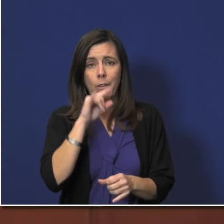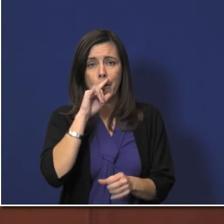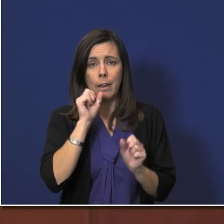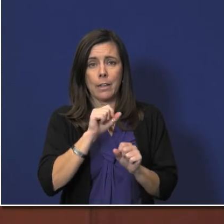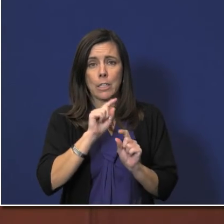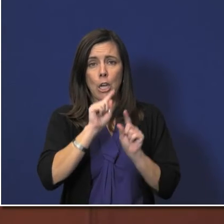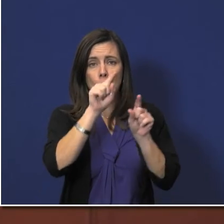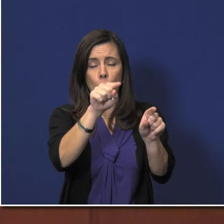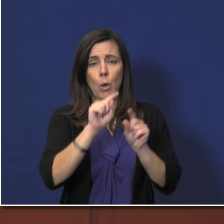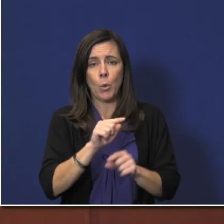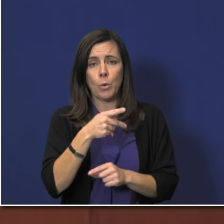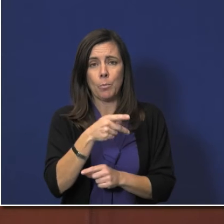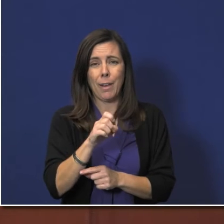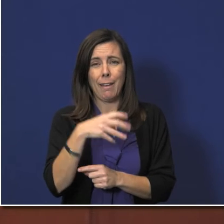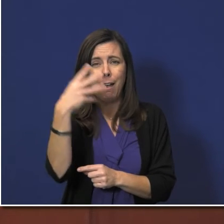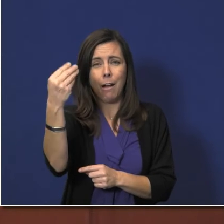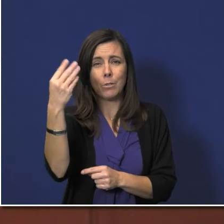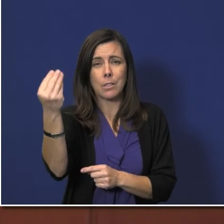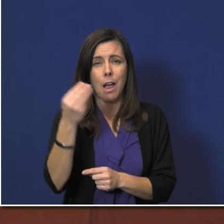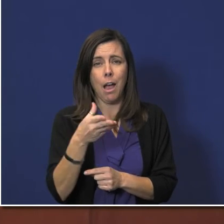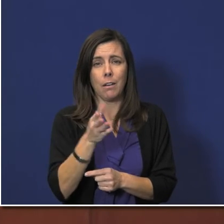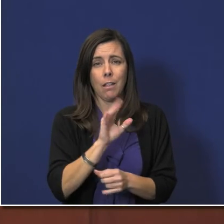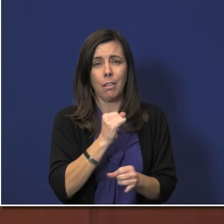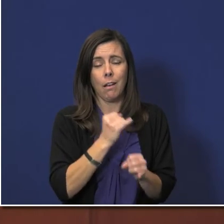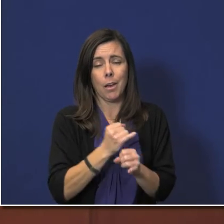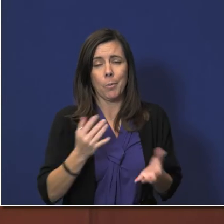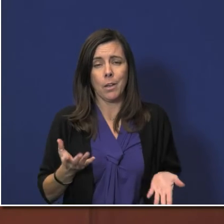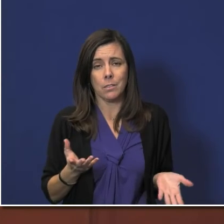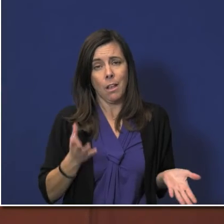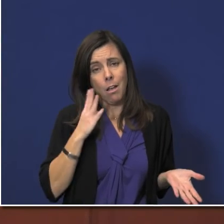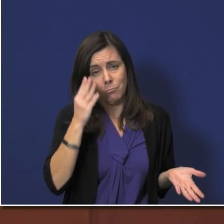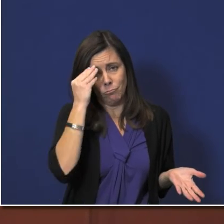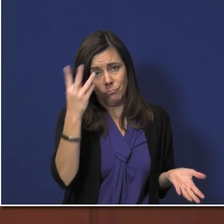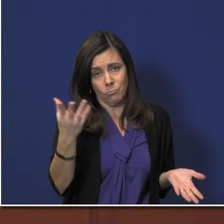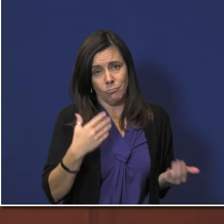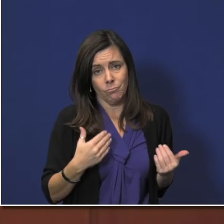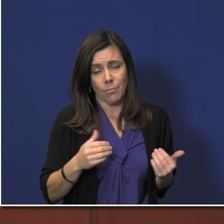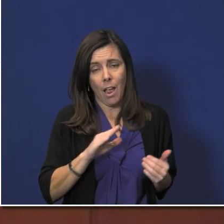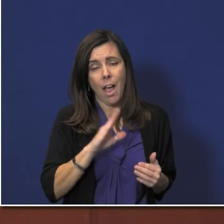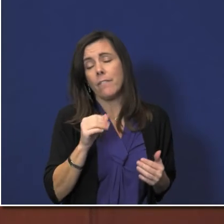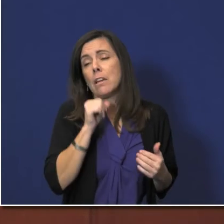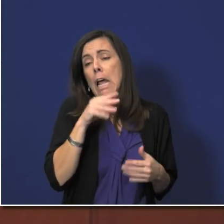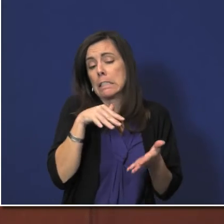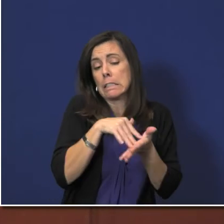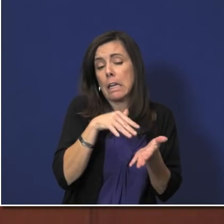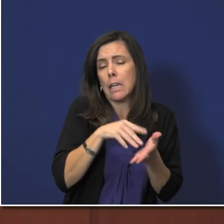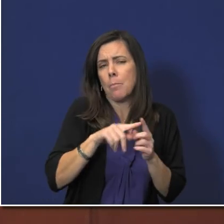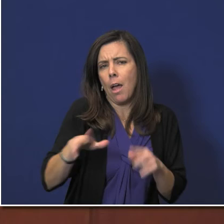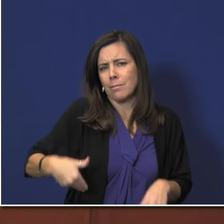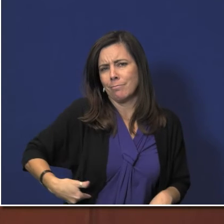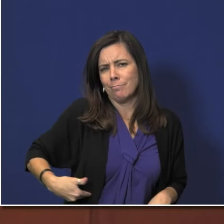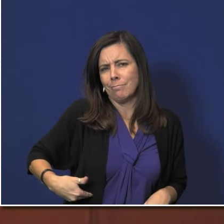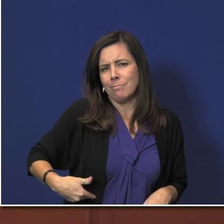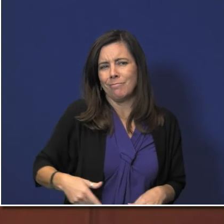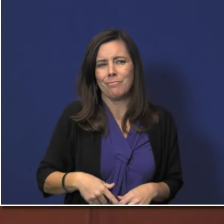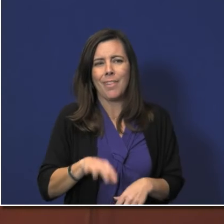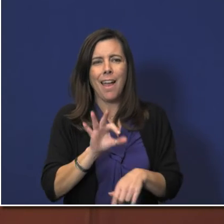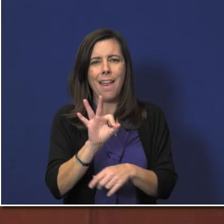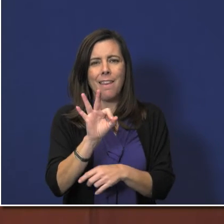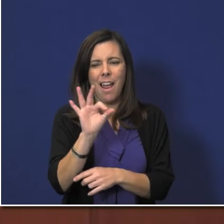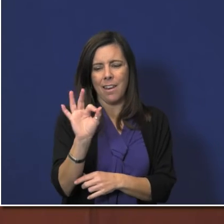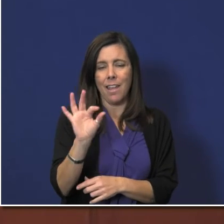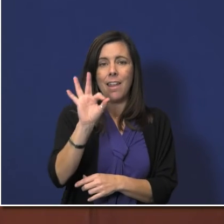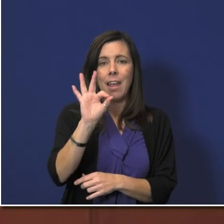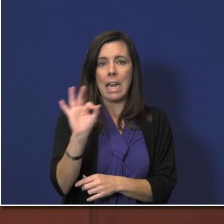do PE courses outside of the charter school. I'm just saying it. I haven't done any study, but I just got a feeling. 9F, the board will